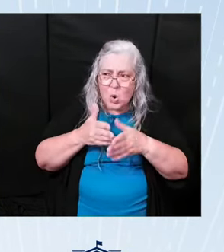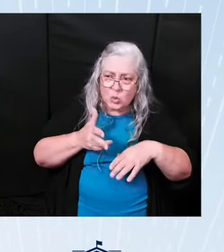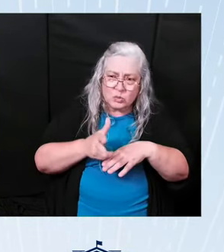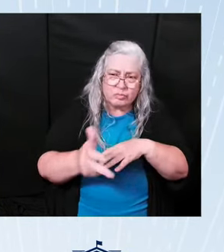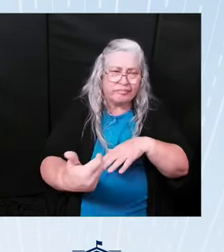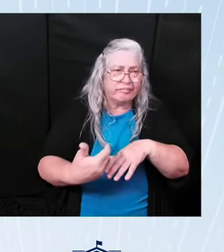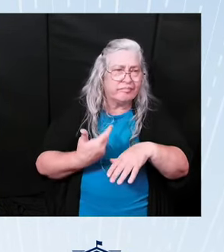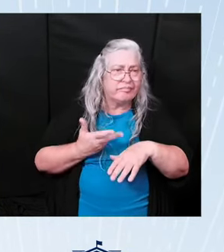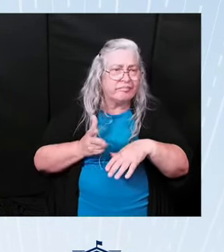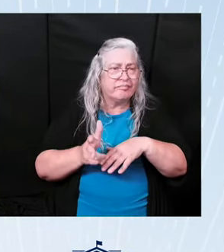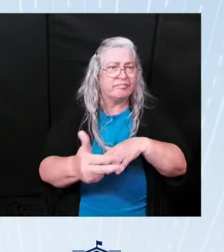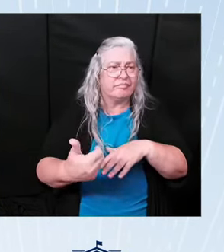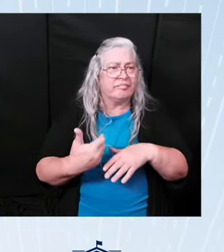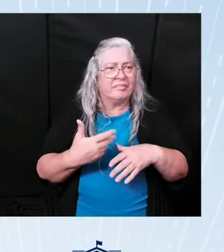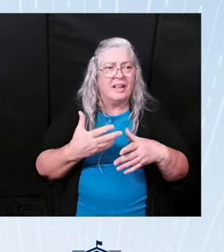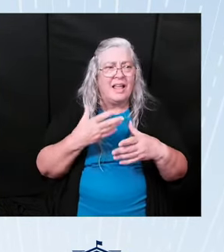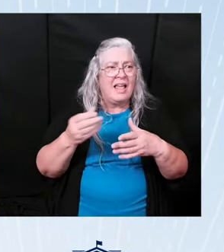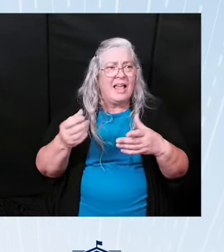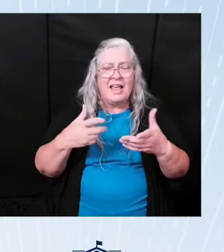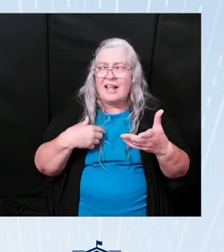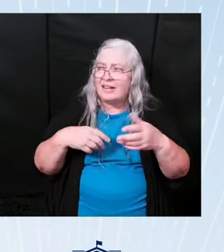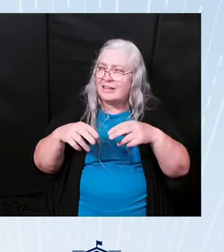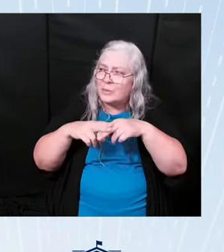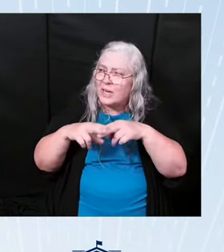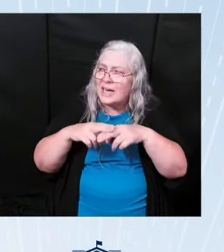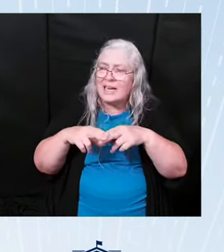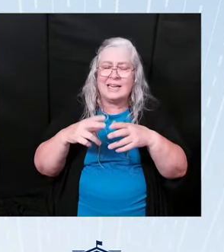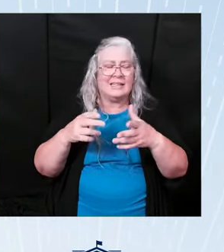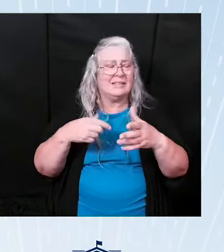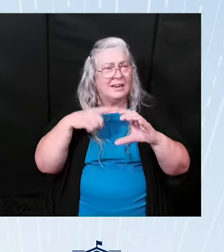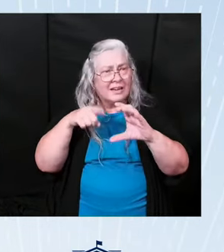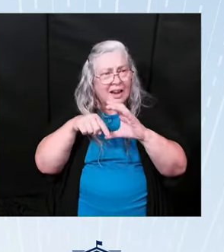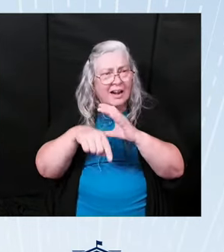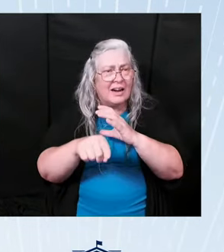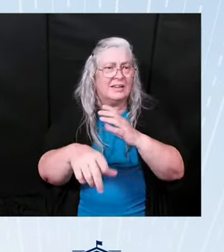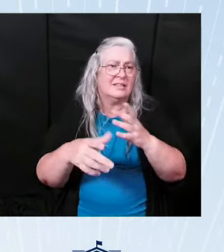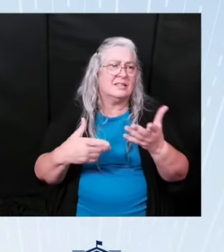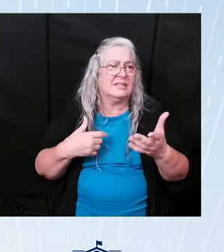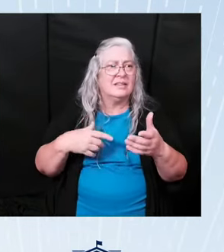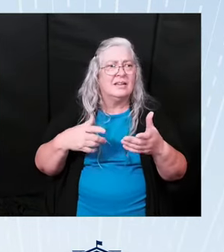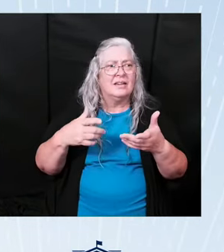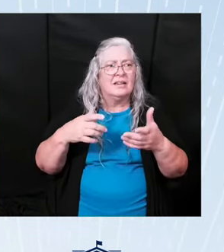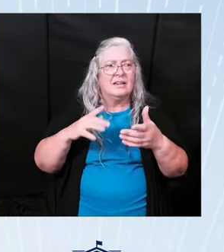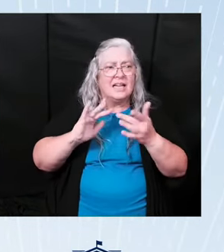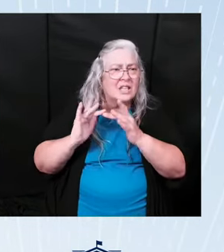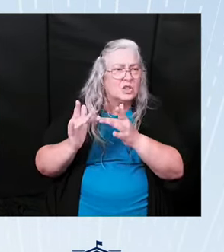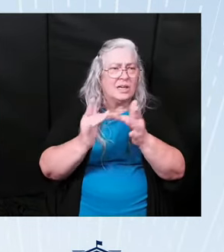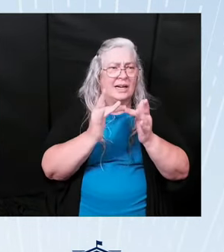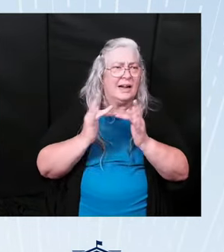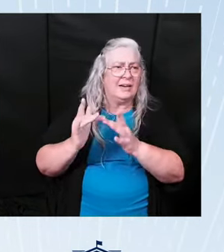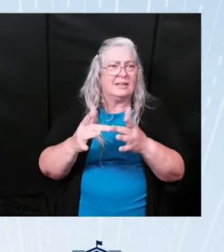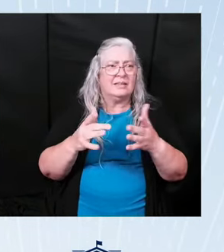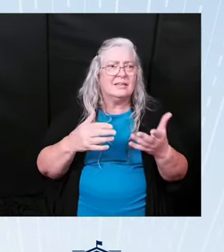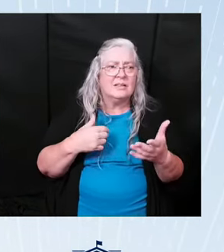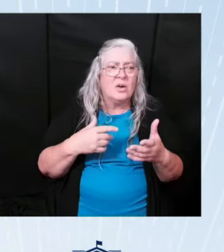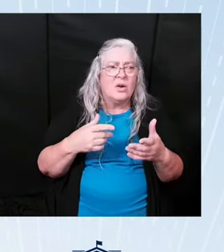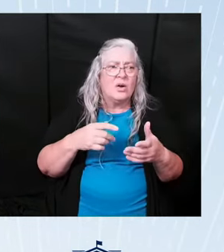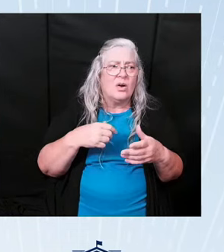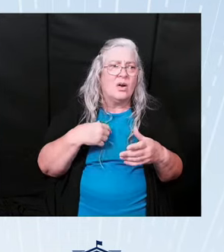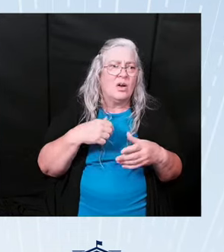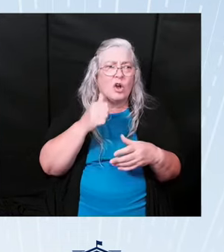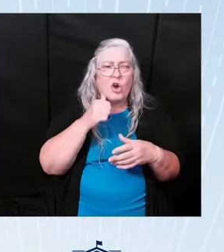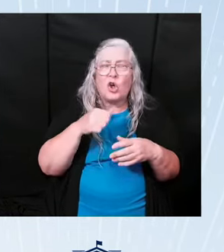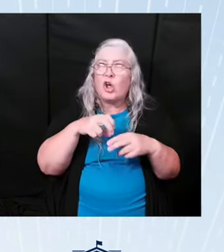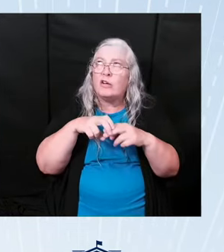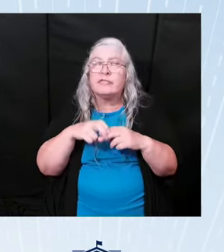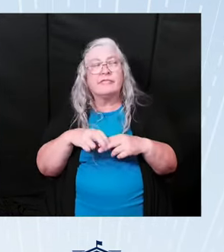McDonald's trying to steal high-speed internet so that she can become the kid that learns how to take us to Mars or solve maternal mortality